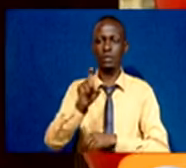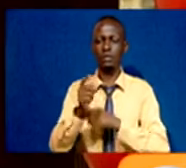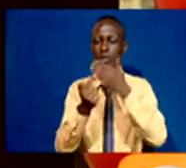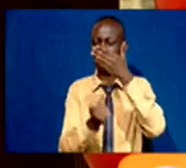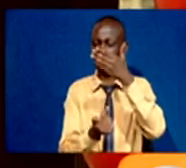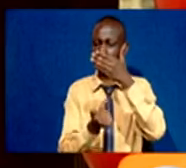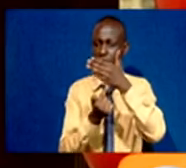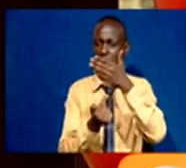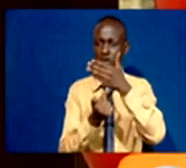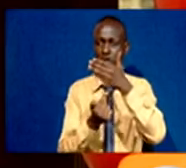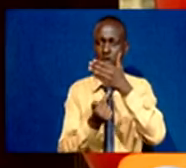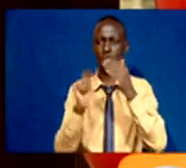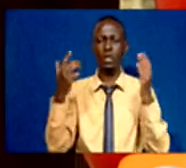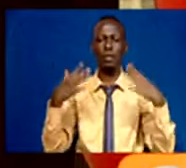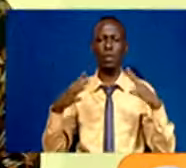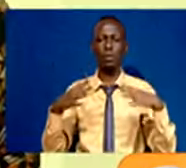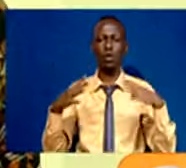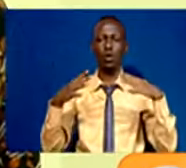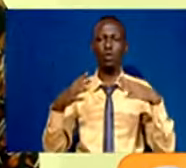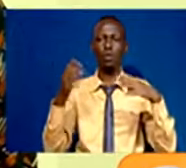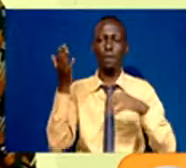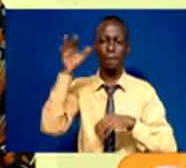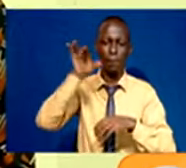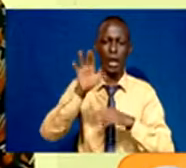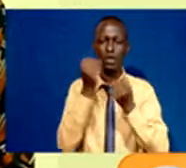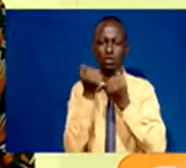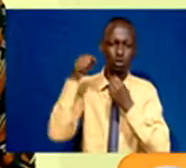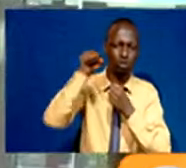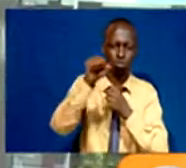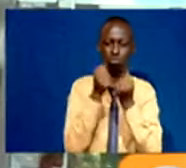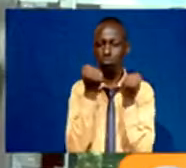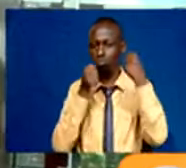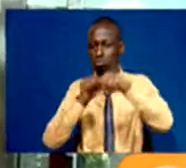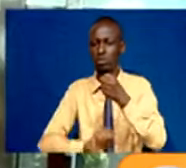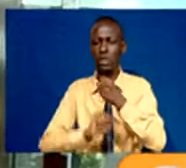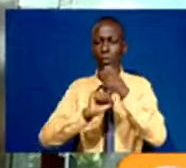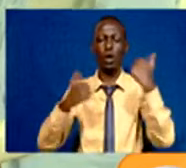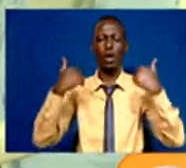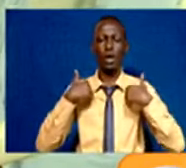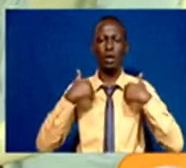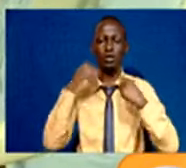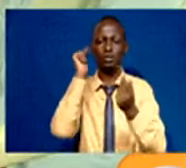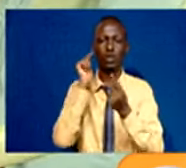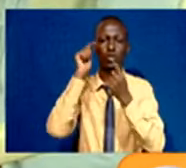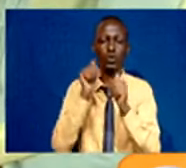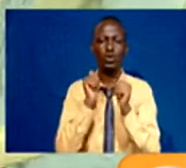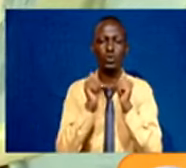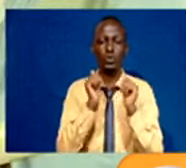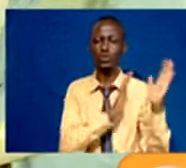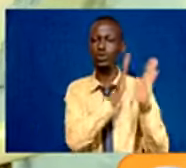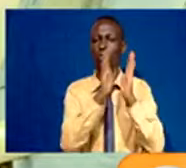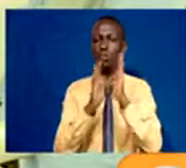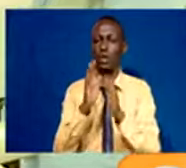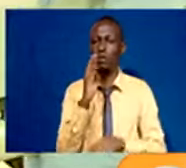that Kenya returns to the boxing scene and attracts fans. The aim is to organize 4